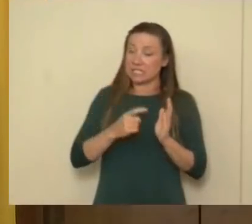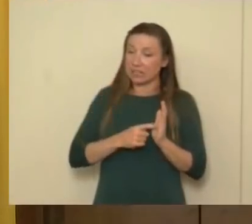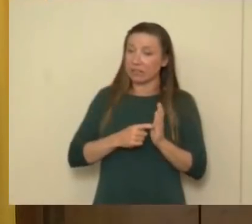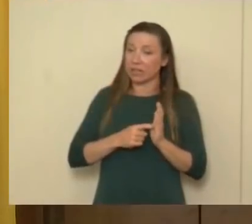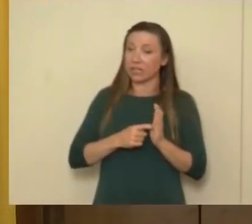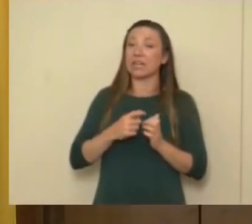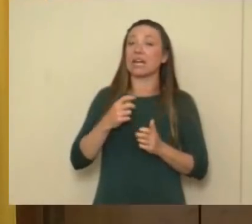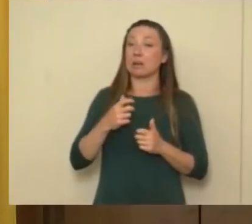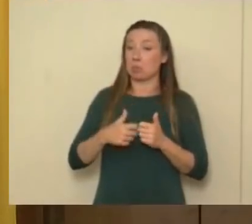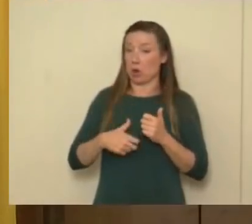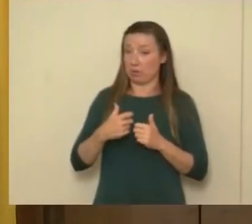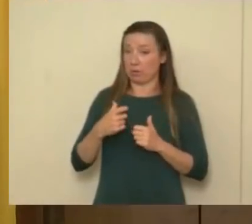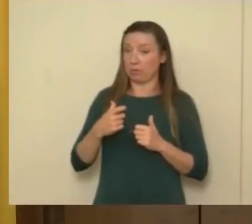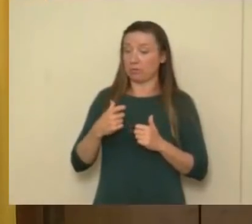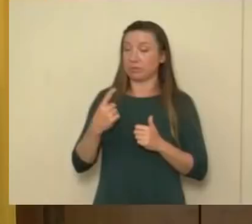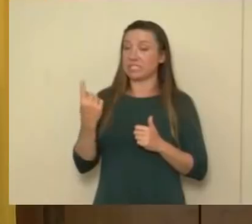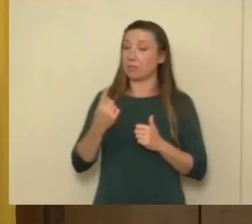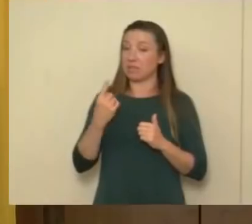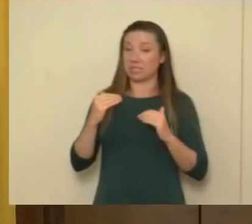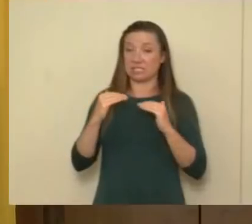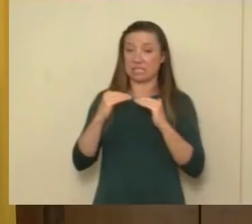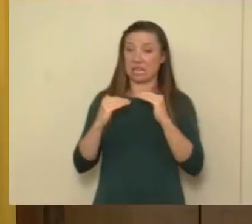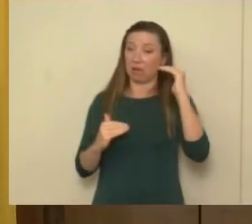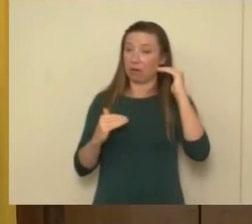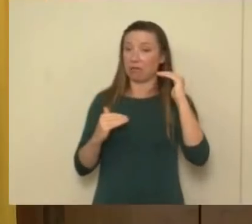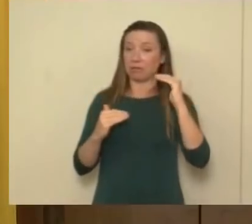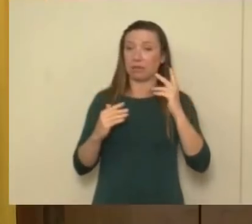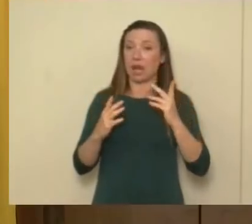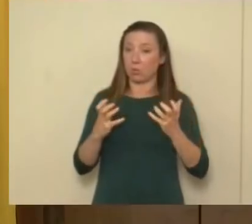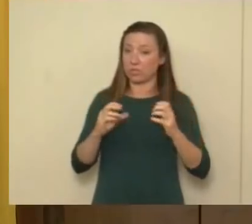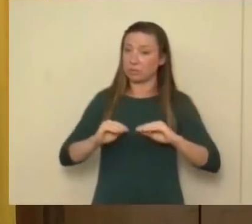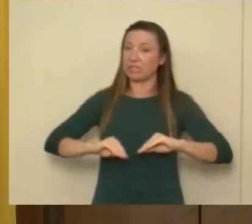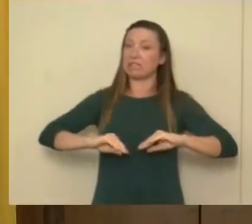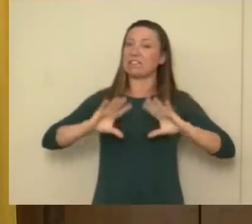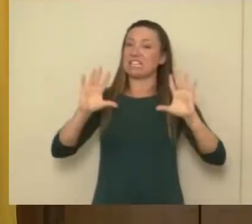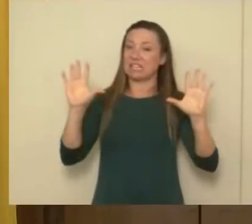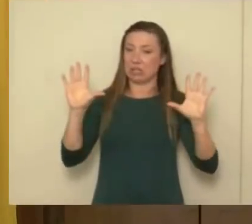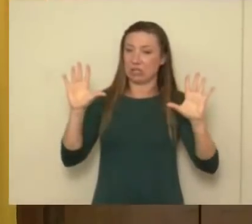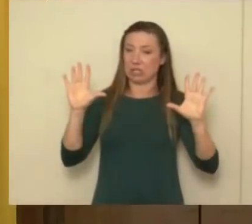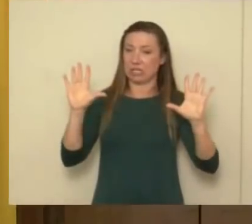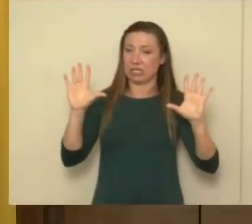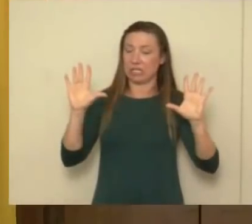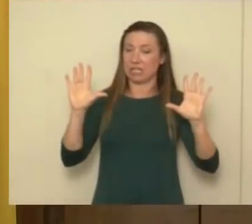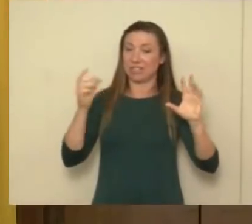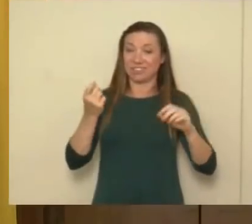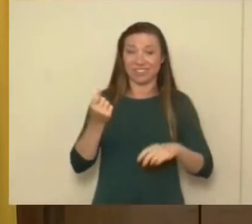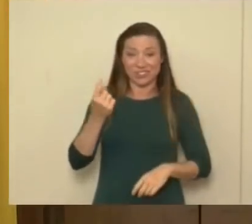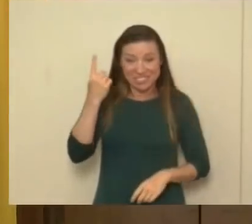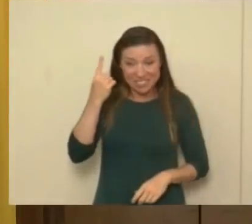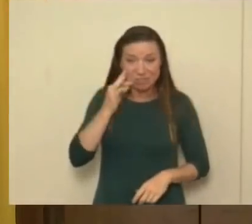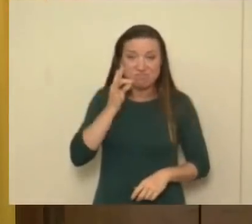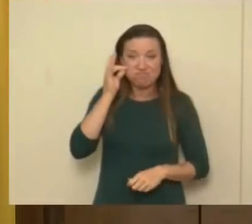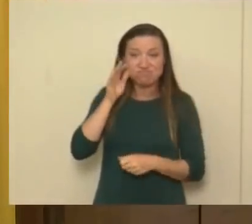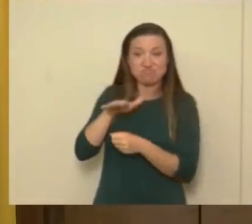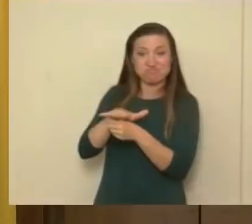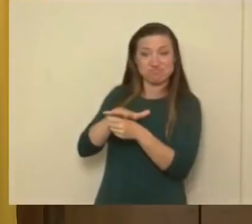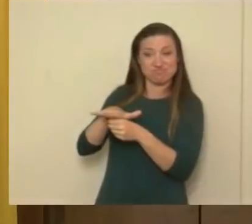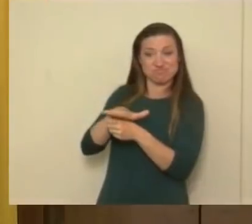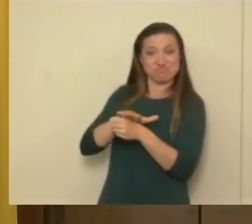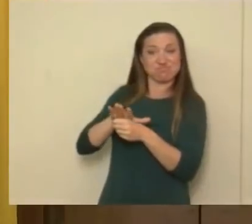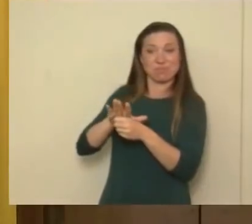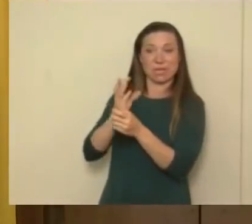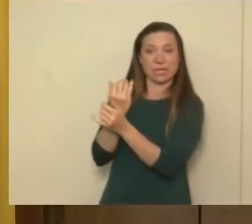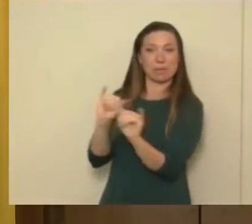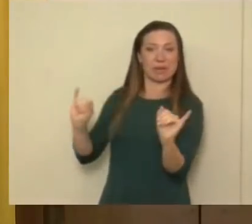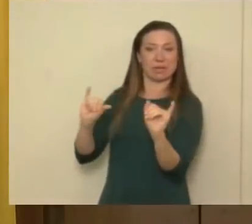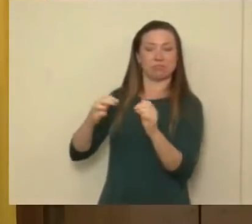want to be very clear and fair to the sovereign nations who are sovereign. And not all the gaming tribes have